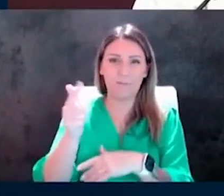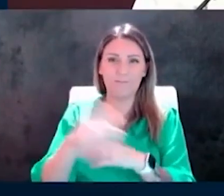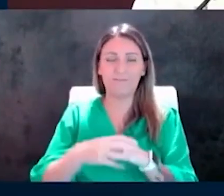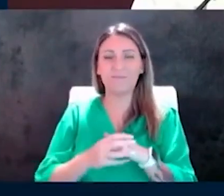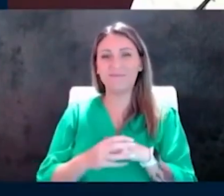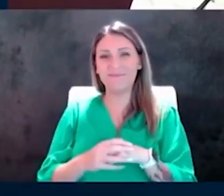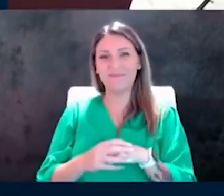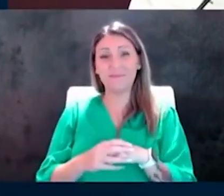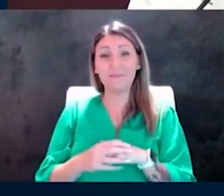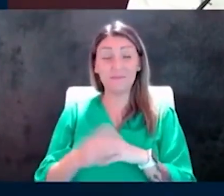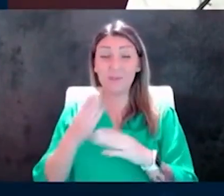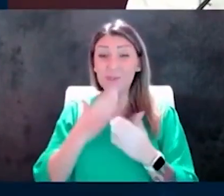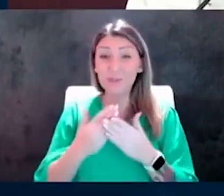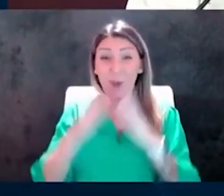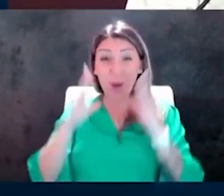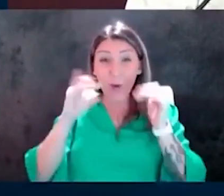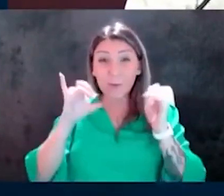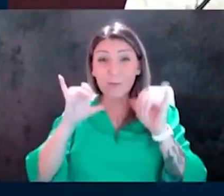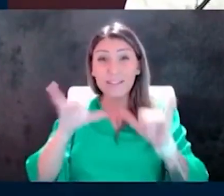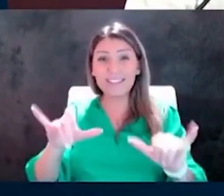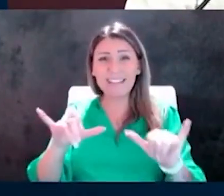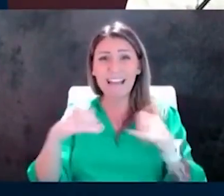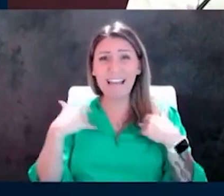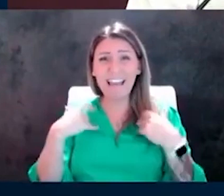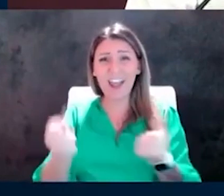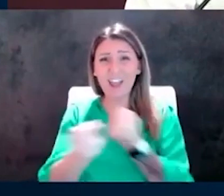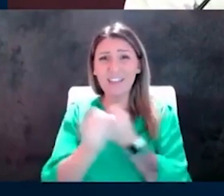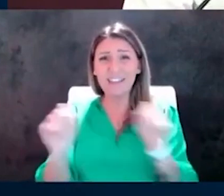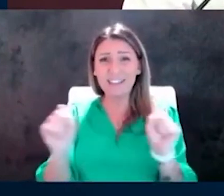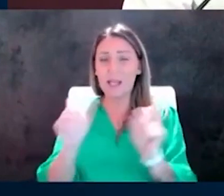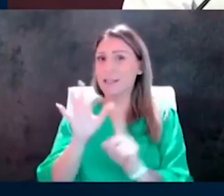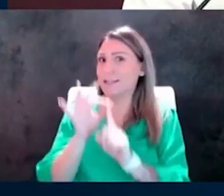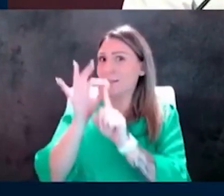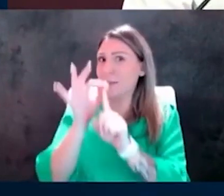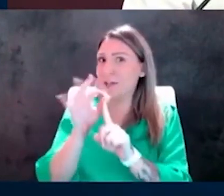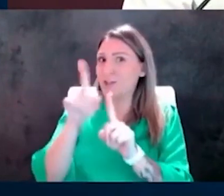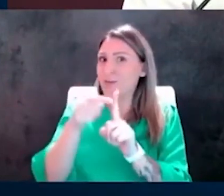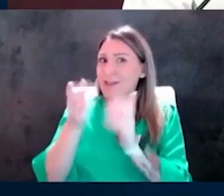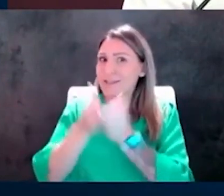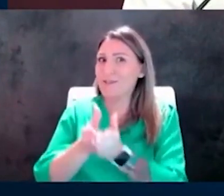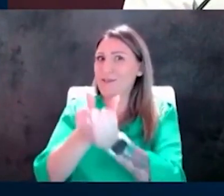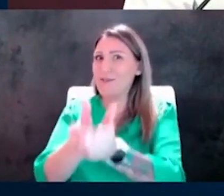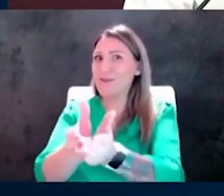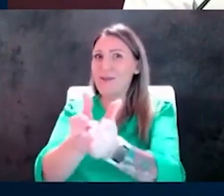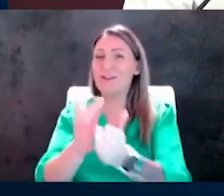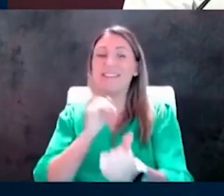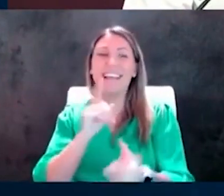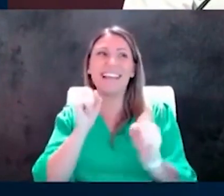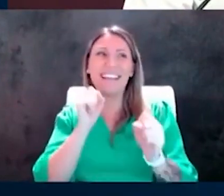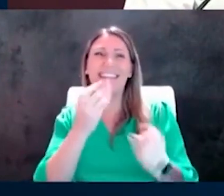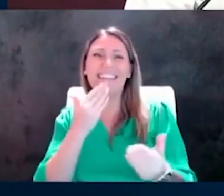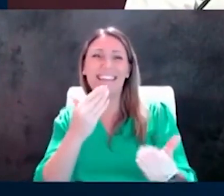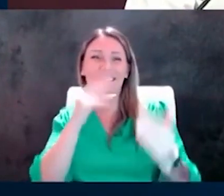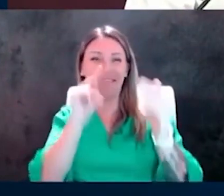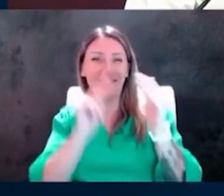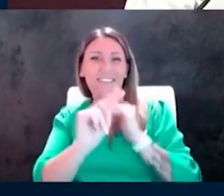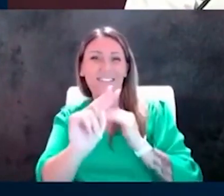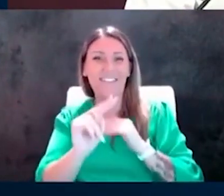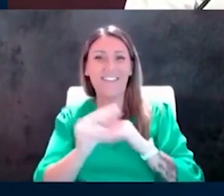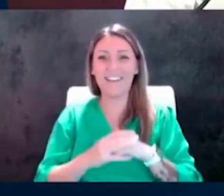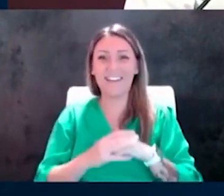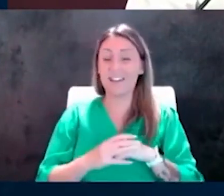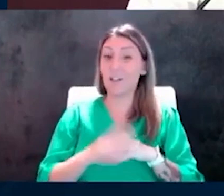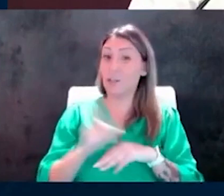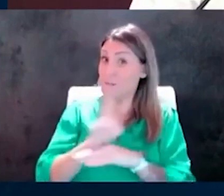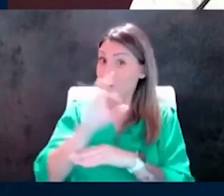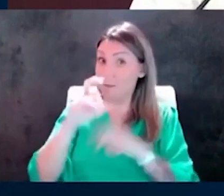stay healthy and safe, especially when you go on that cruise. Make sure you keep that mask on when you're inside. Make sure you wear that mask when you're inside